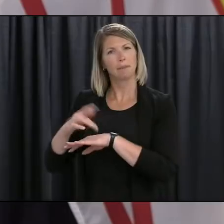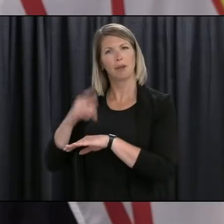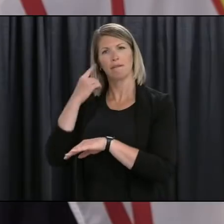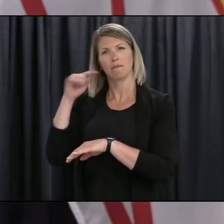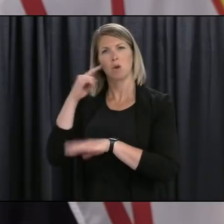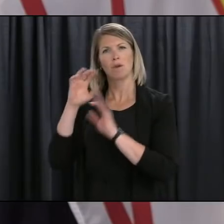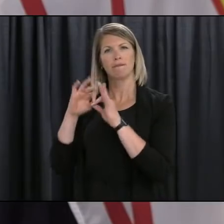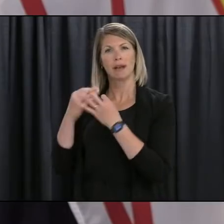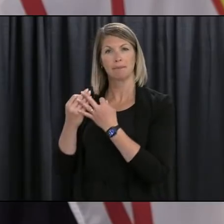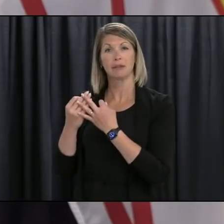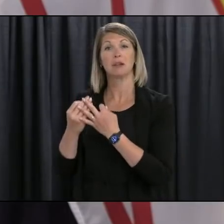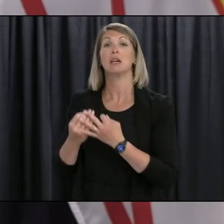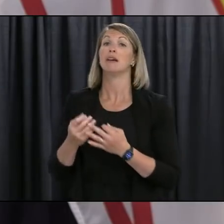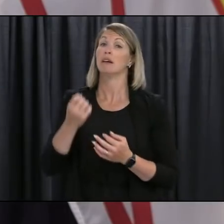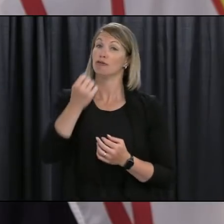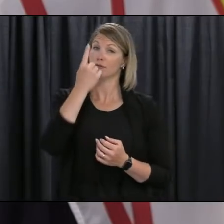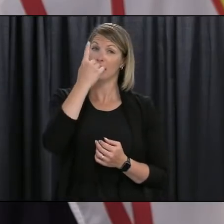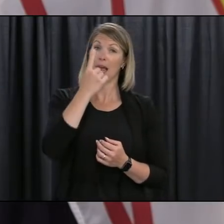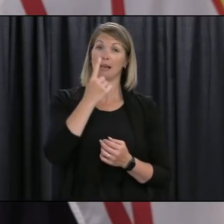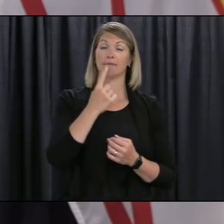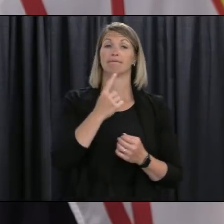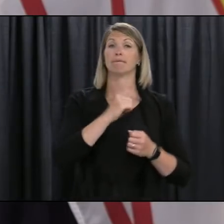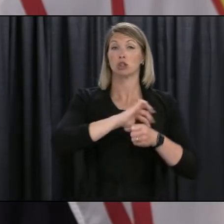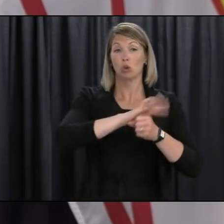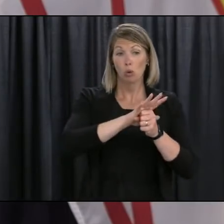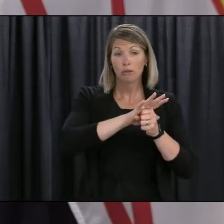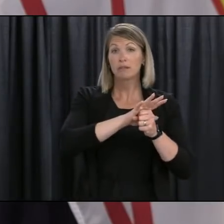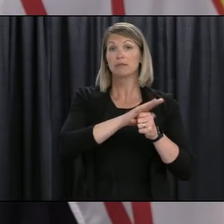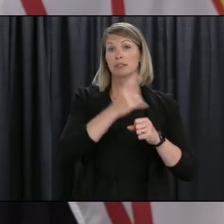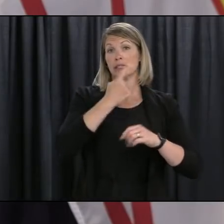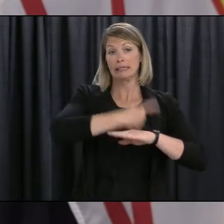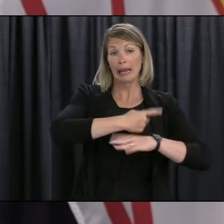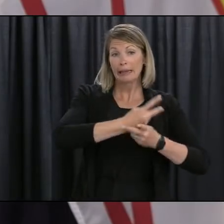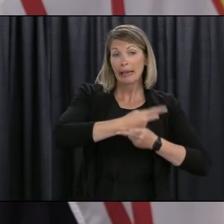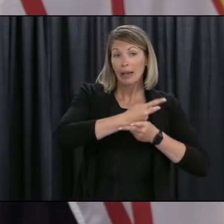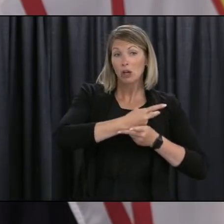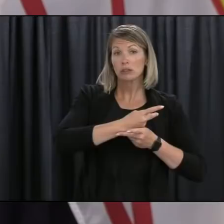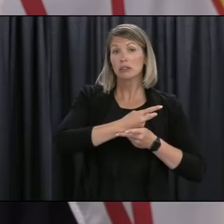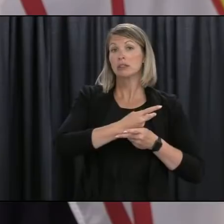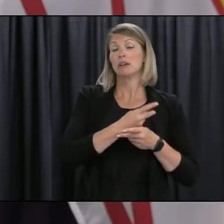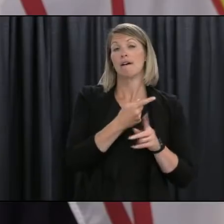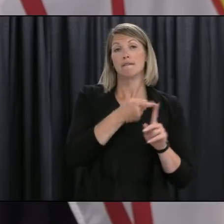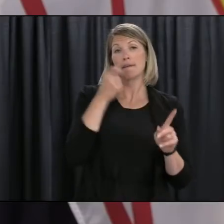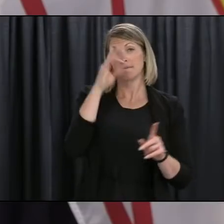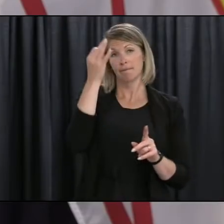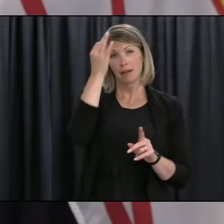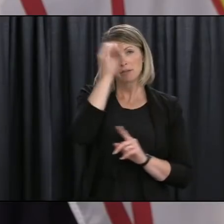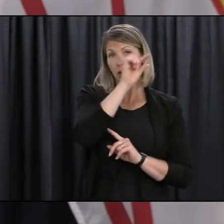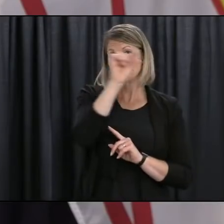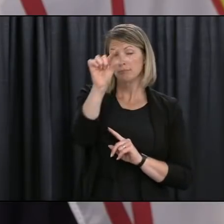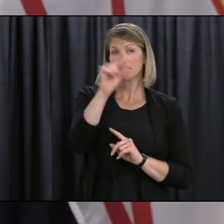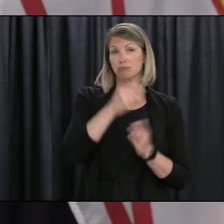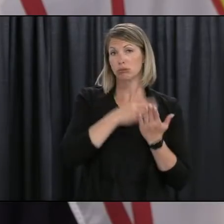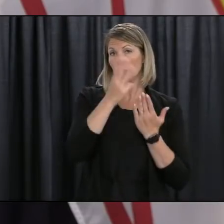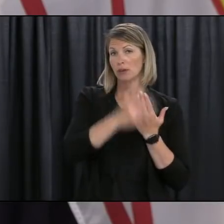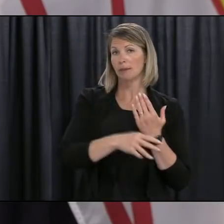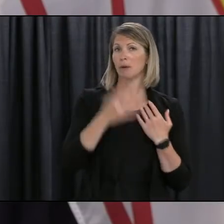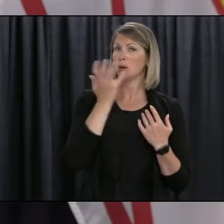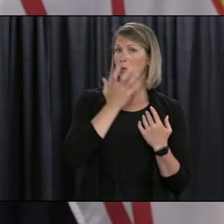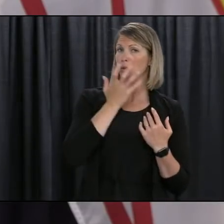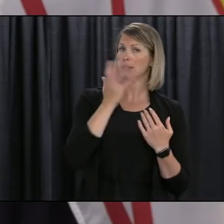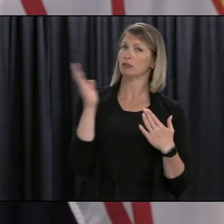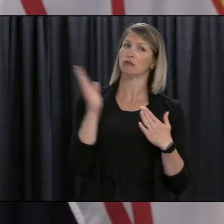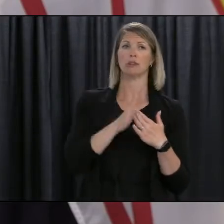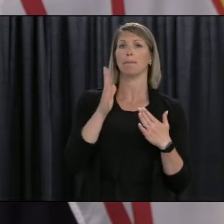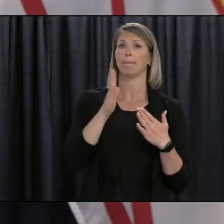a very good program to support the essential workers. We were able to do that. But given the fact now that we've opened up the economy as